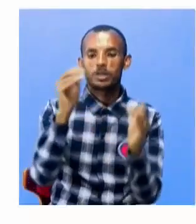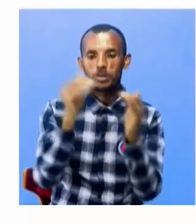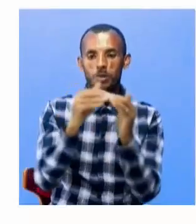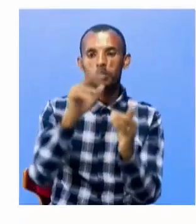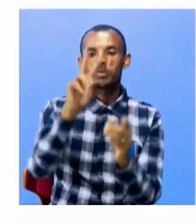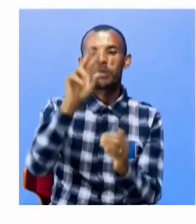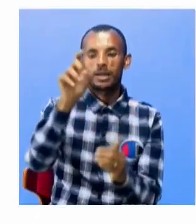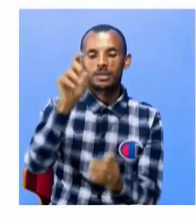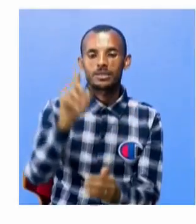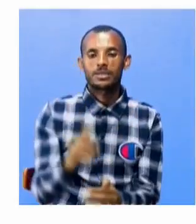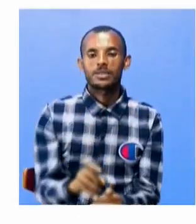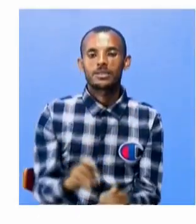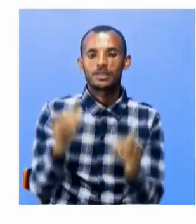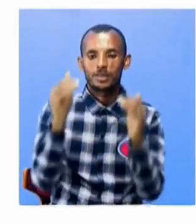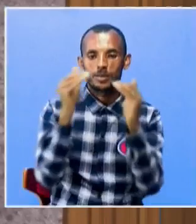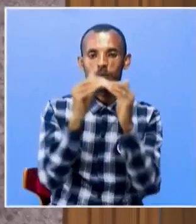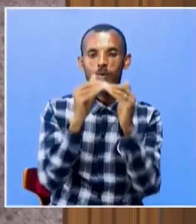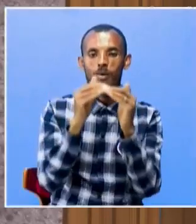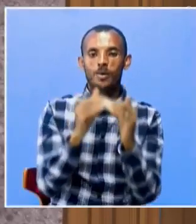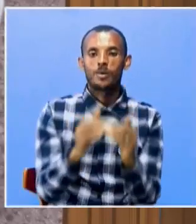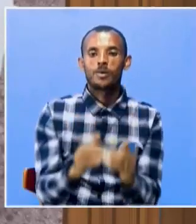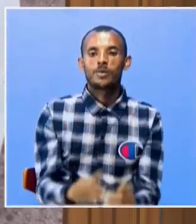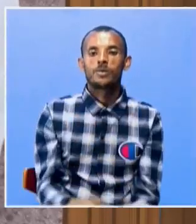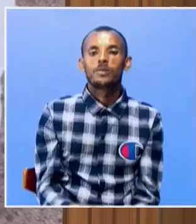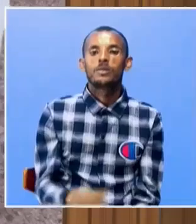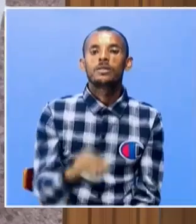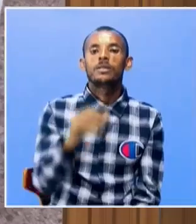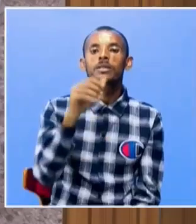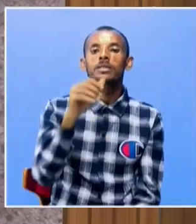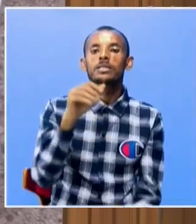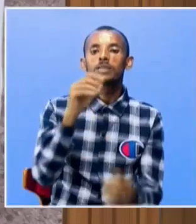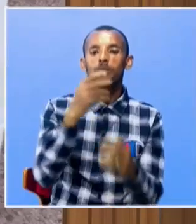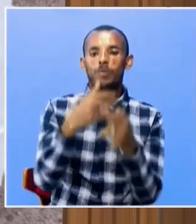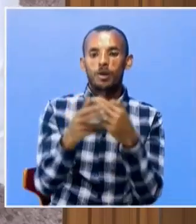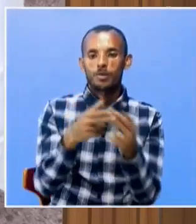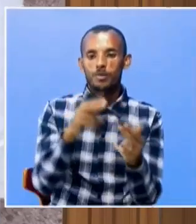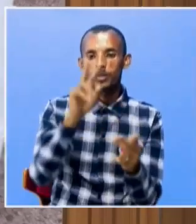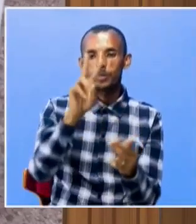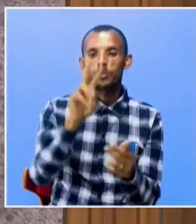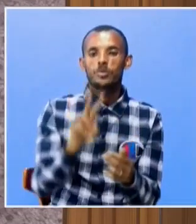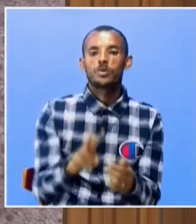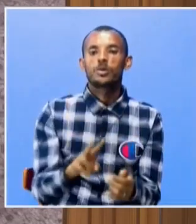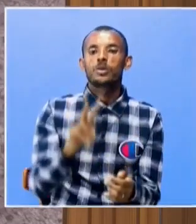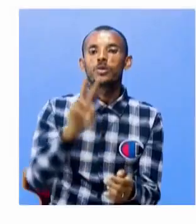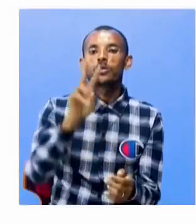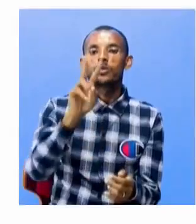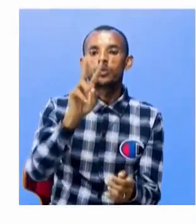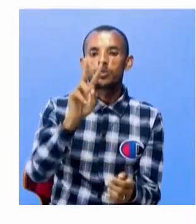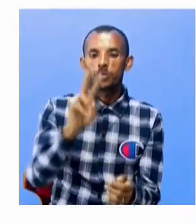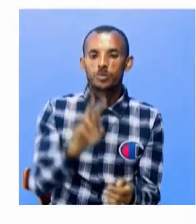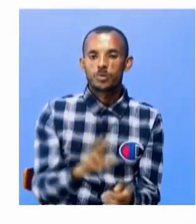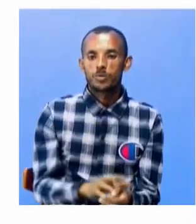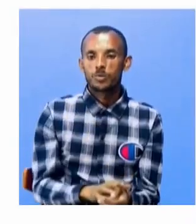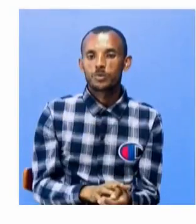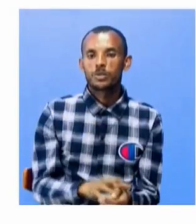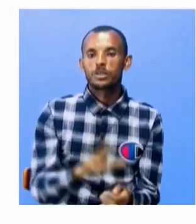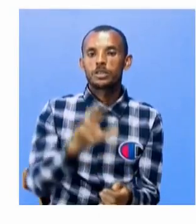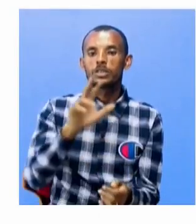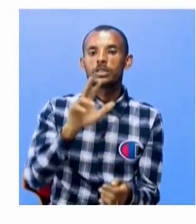you 2x is equal to, the product of the two is this